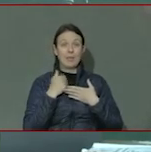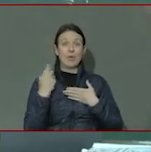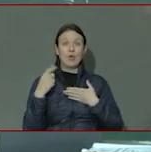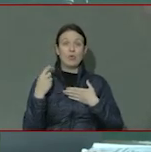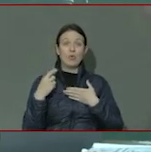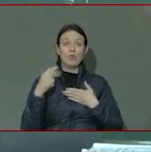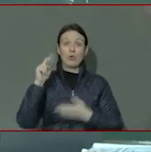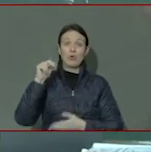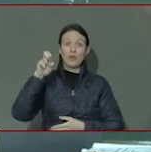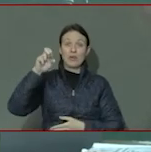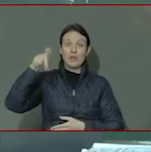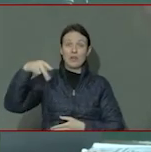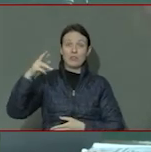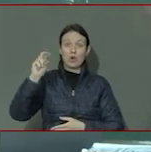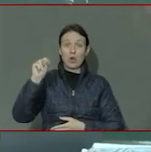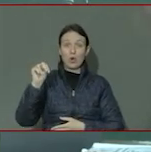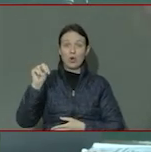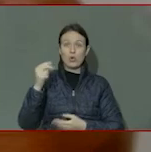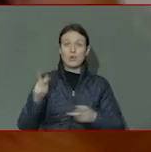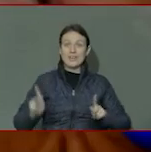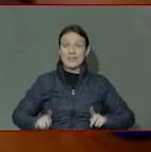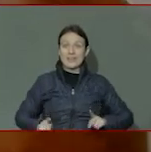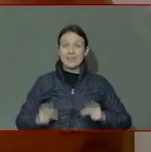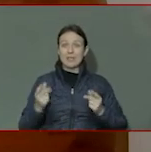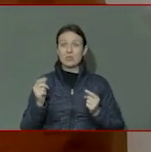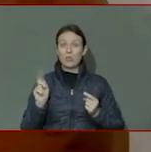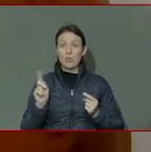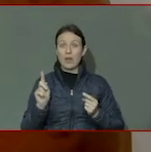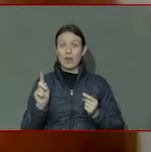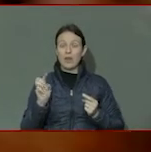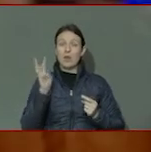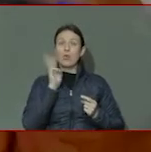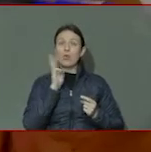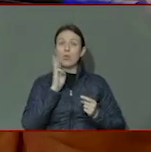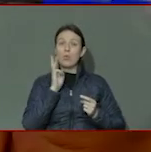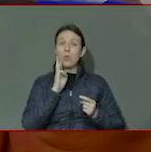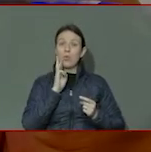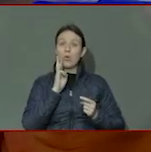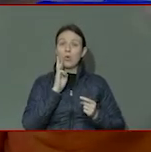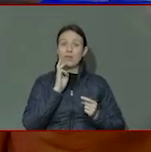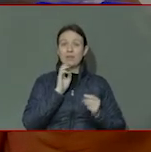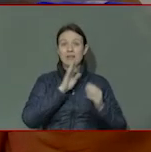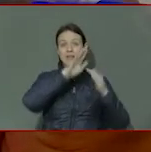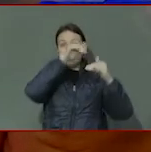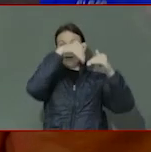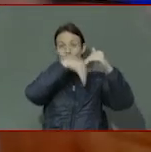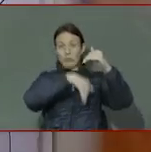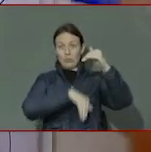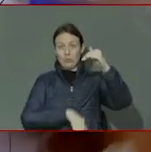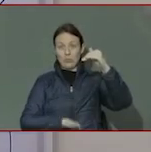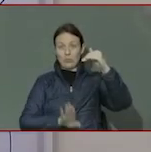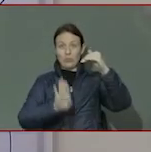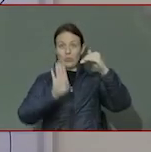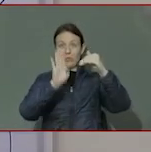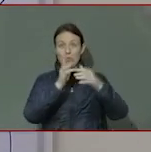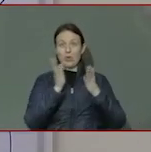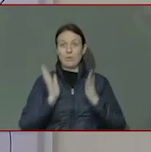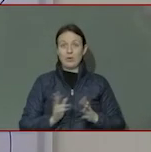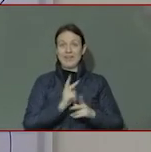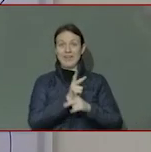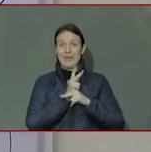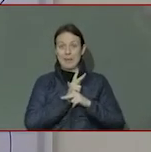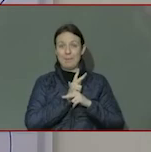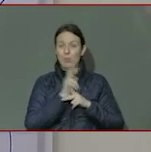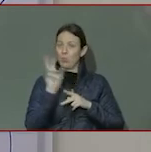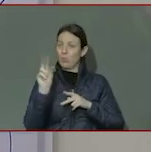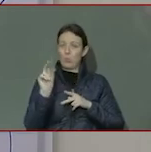their kidneys? It will cause the water to go right through. The water must not be kept back in the body because the body's got too